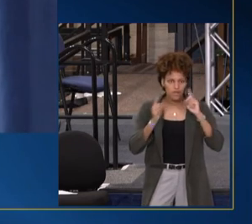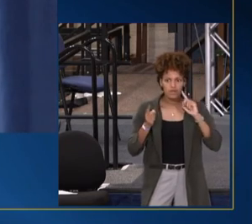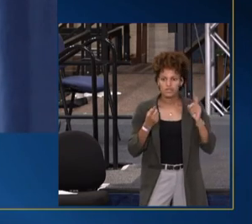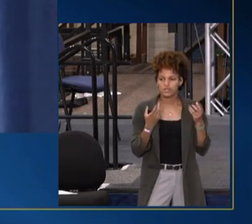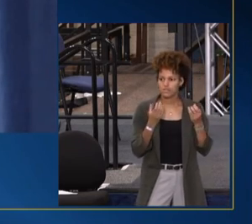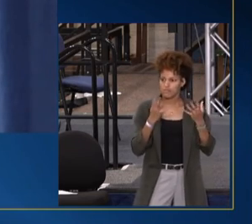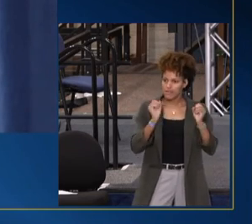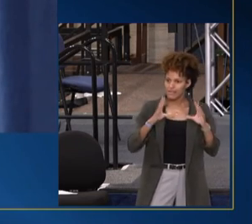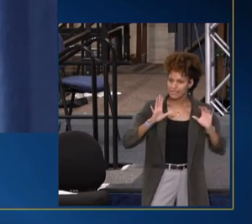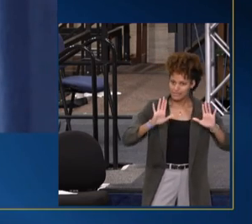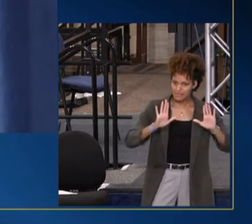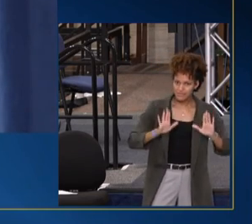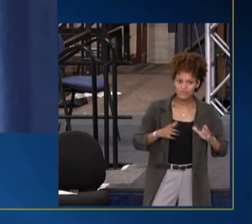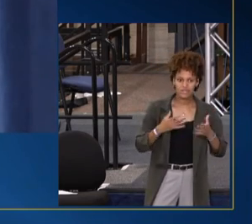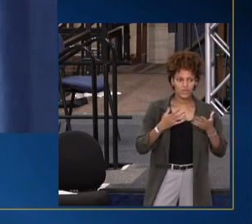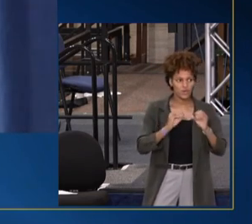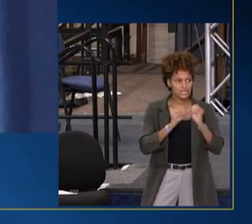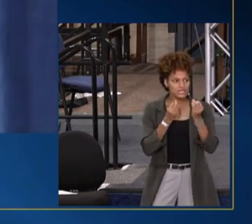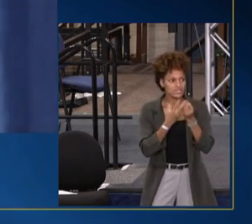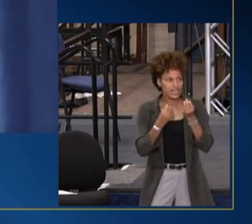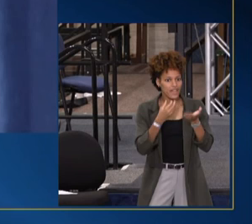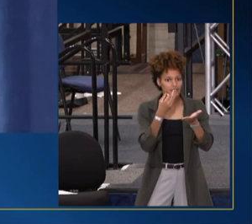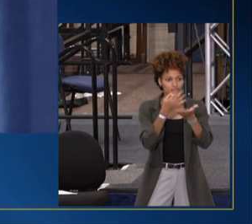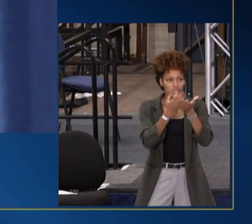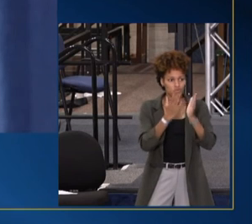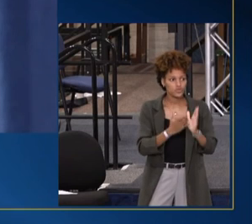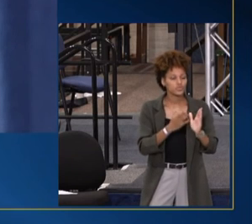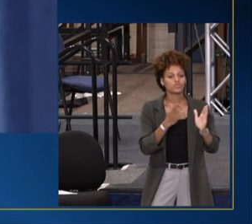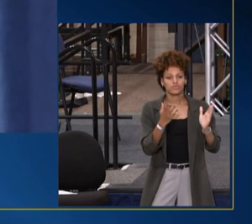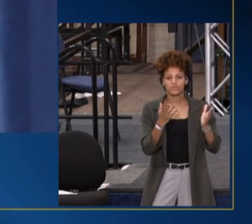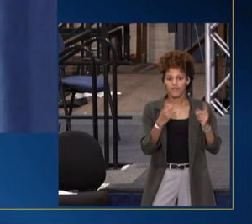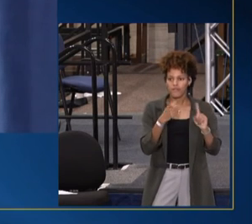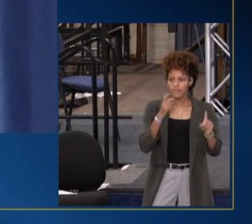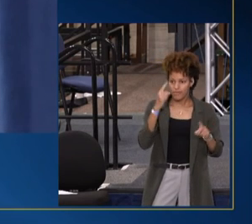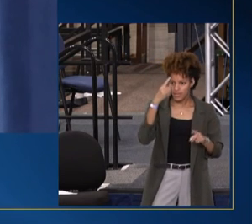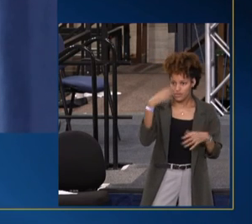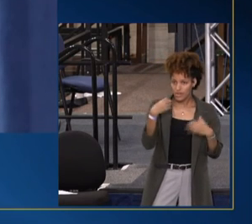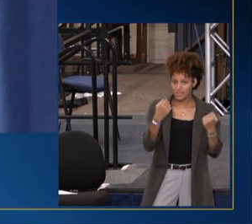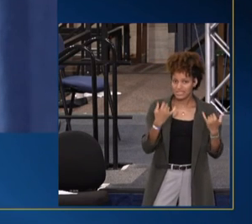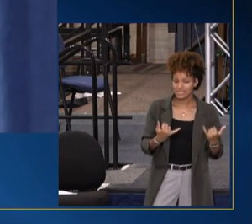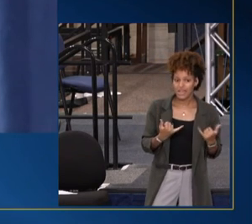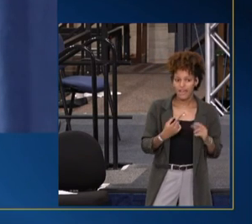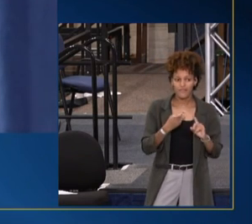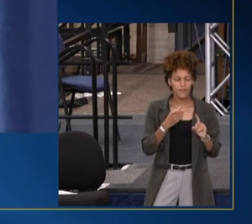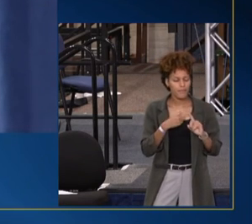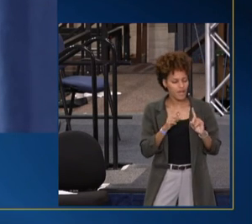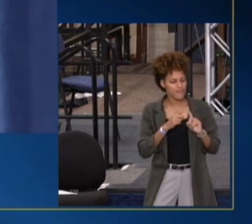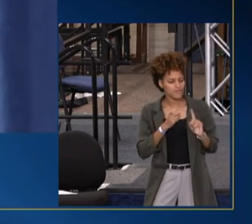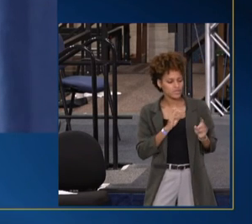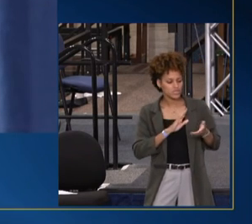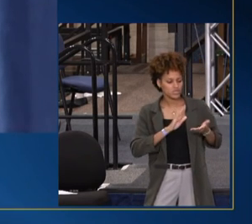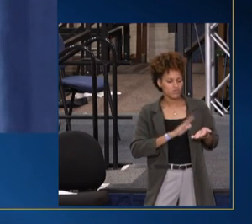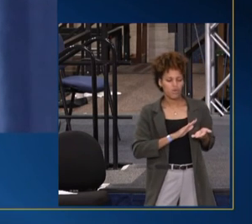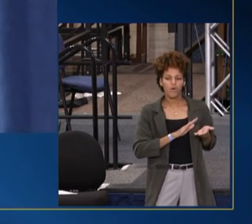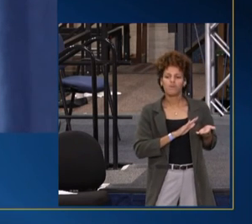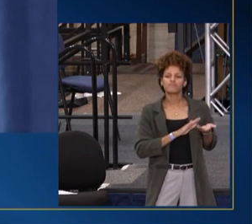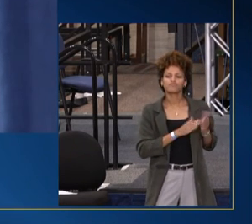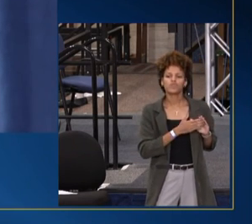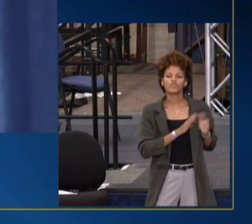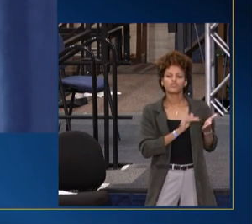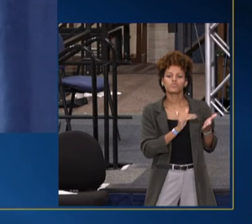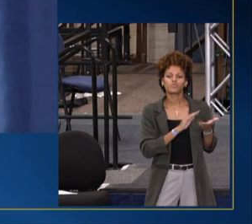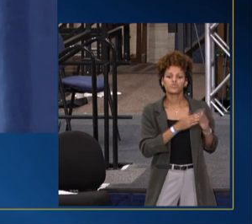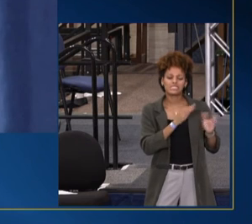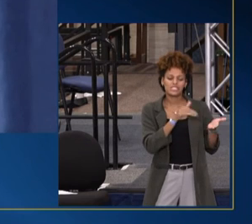great organizations and funders of mental health today, for those small town community centers